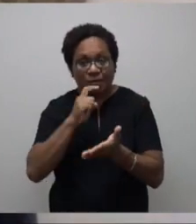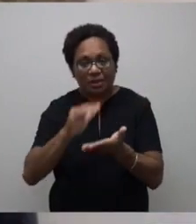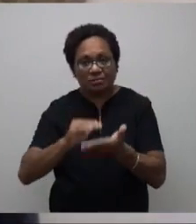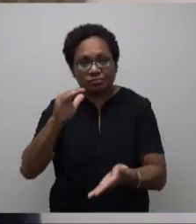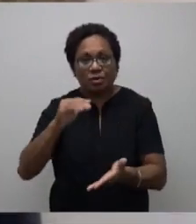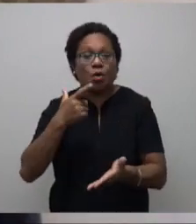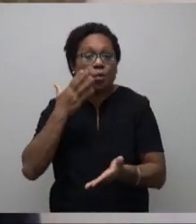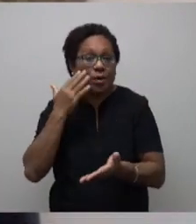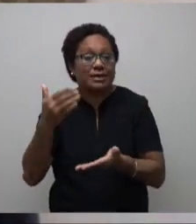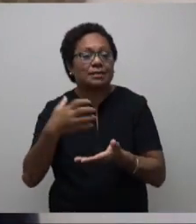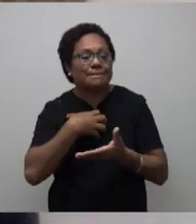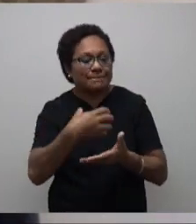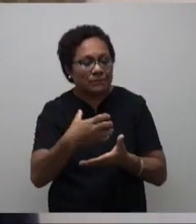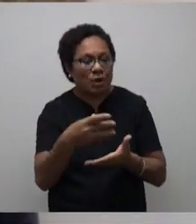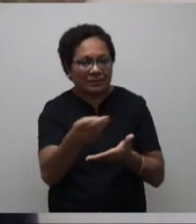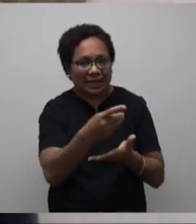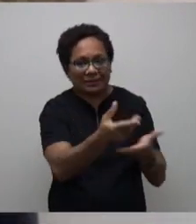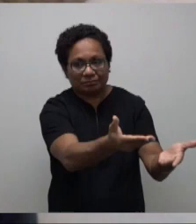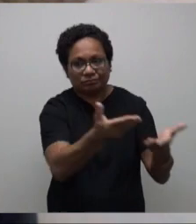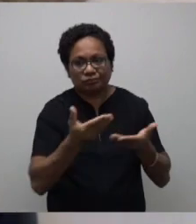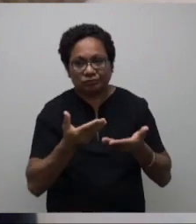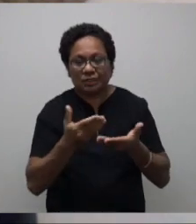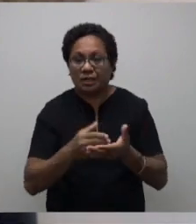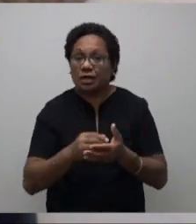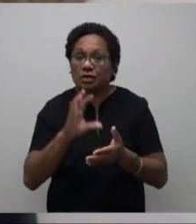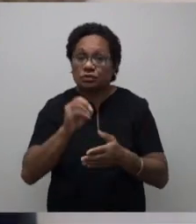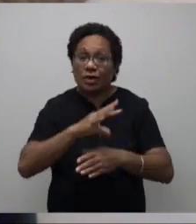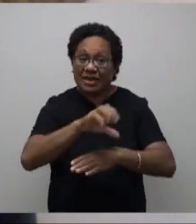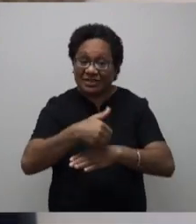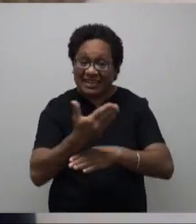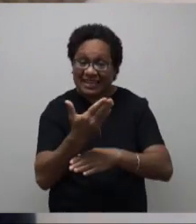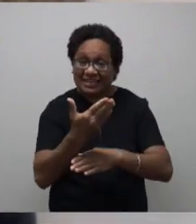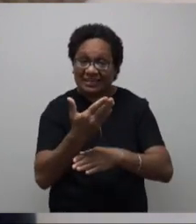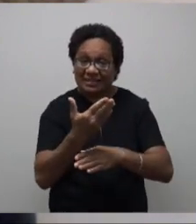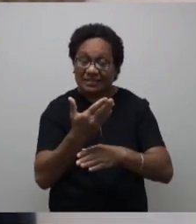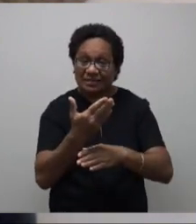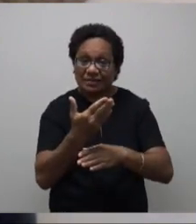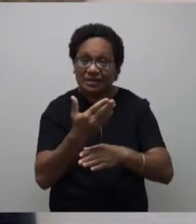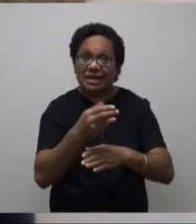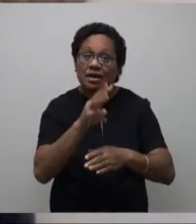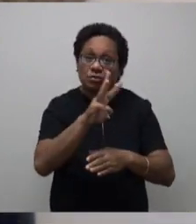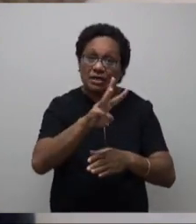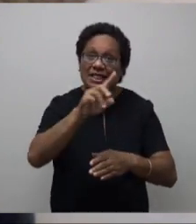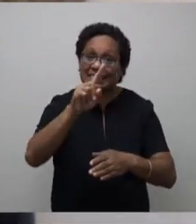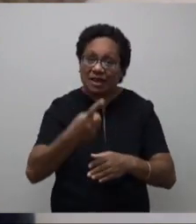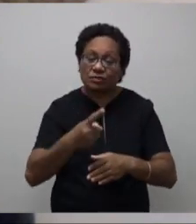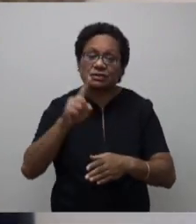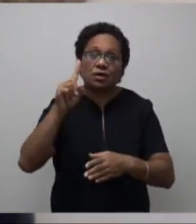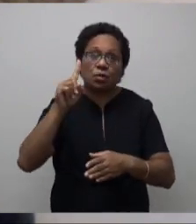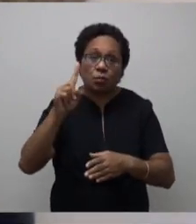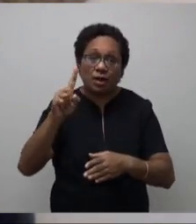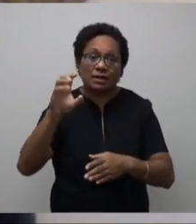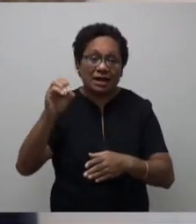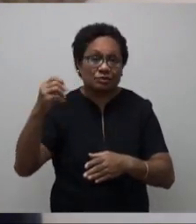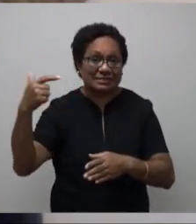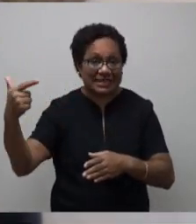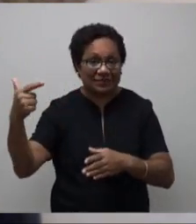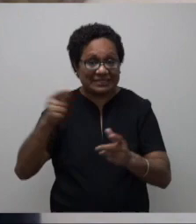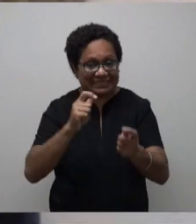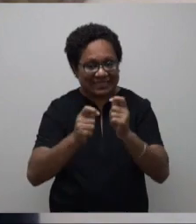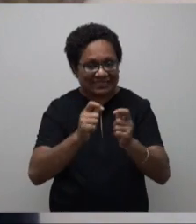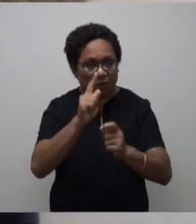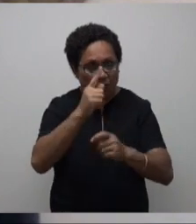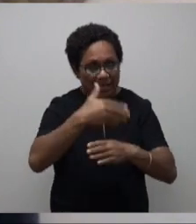labs. Our national 7-day daily testing average is at 3,107 tests per day,